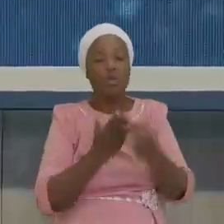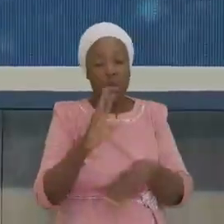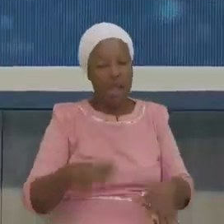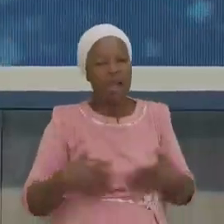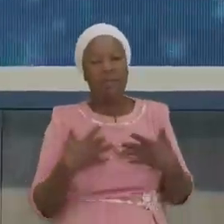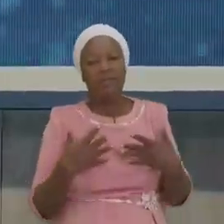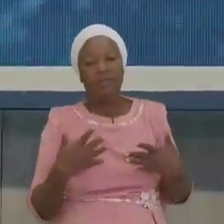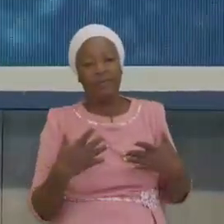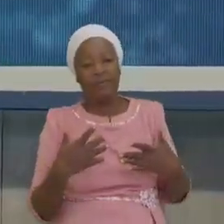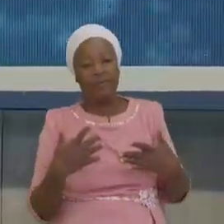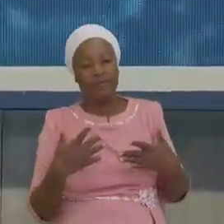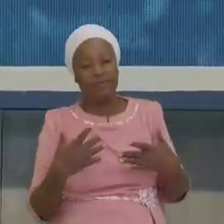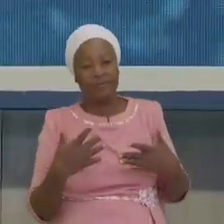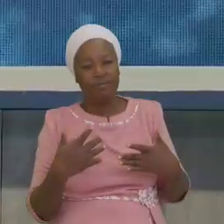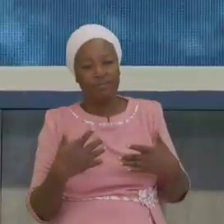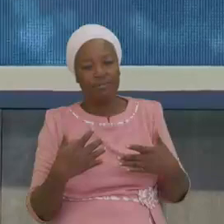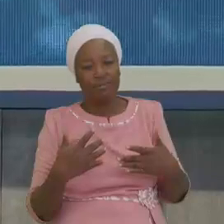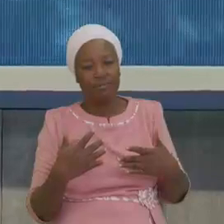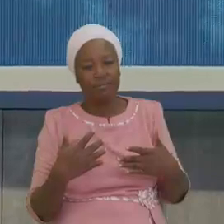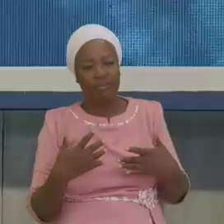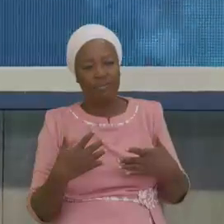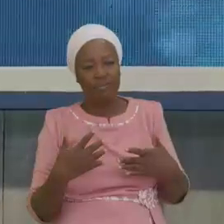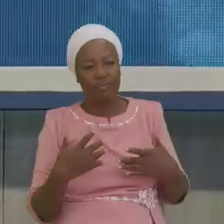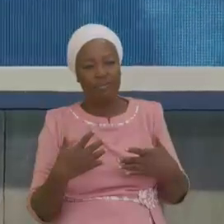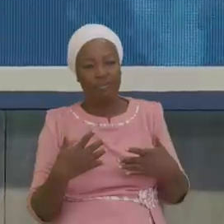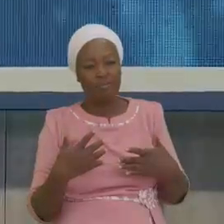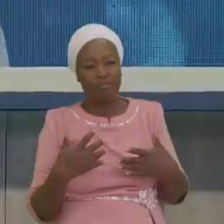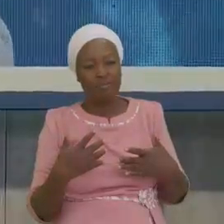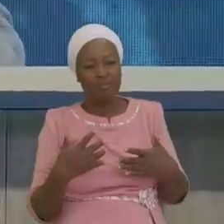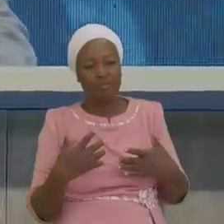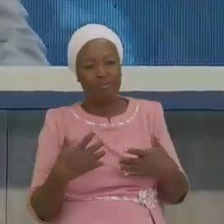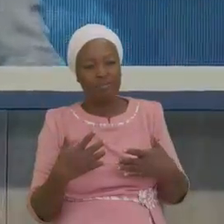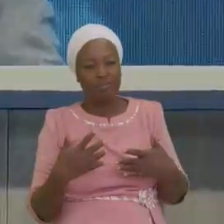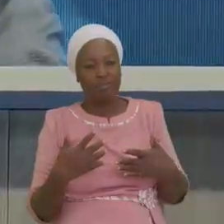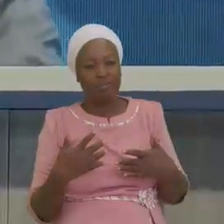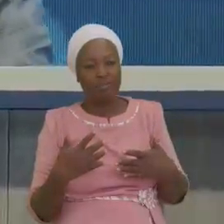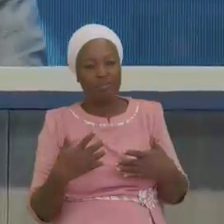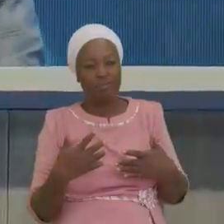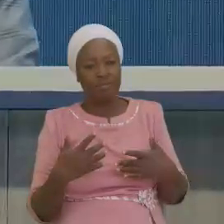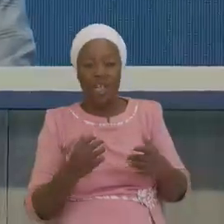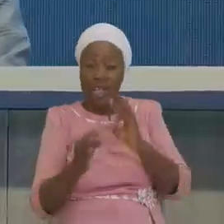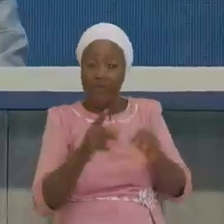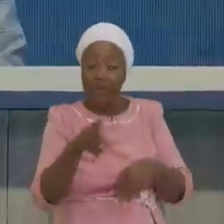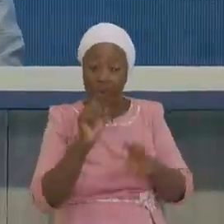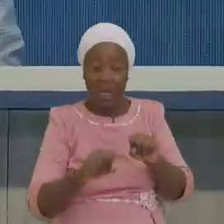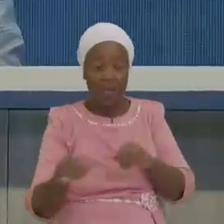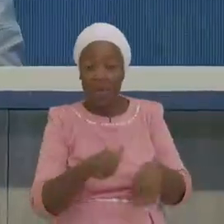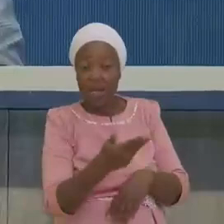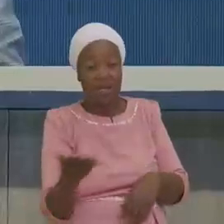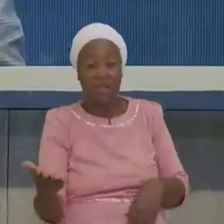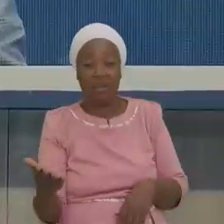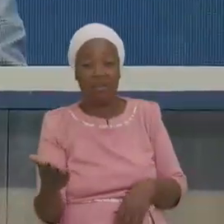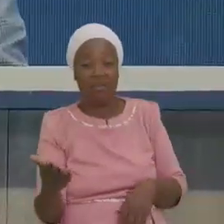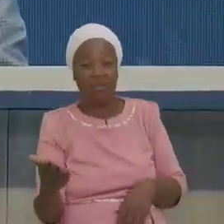That's If you can do anything,